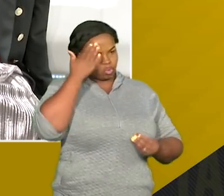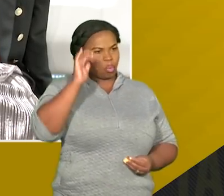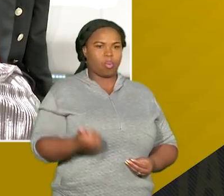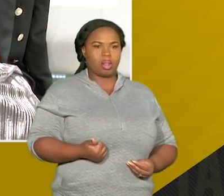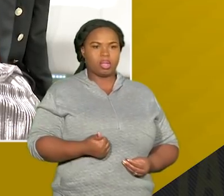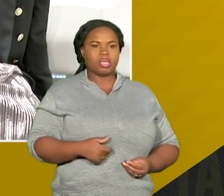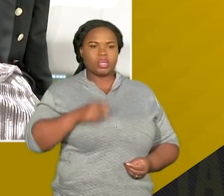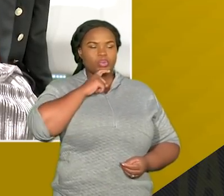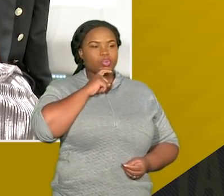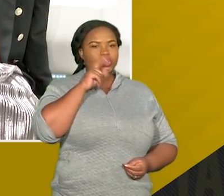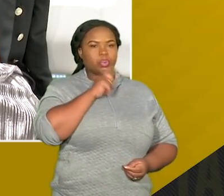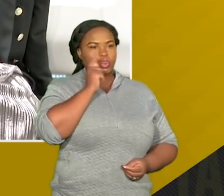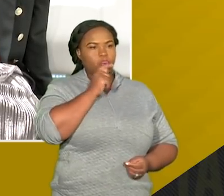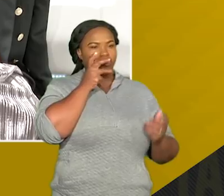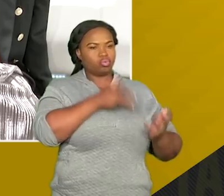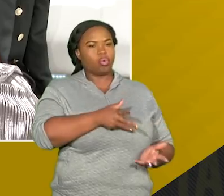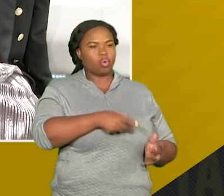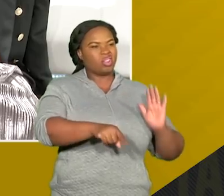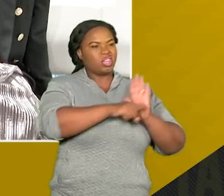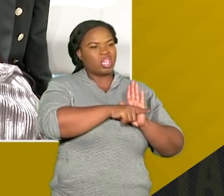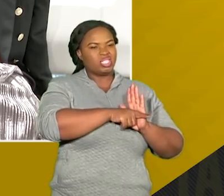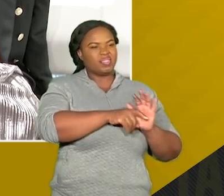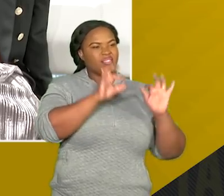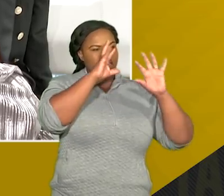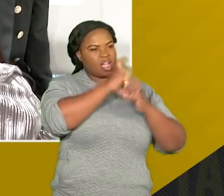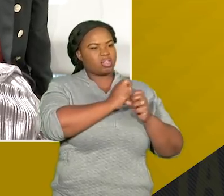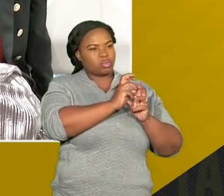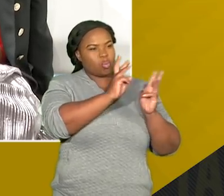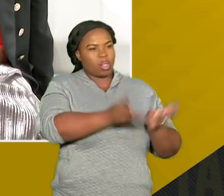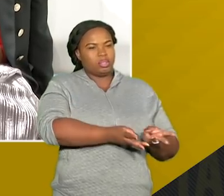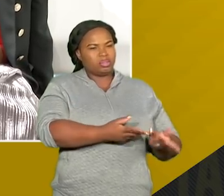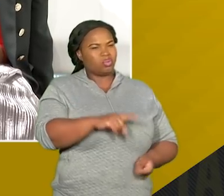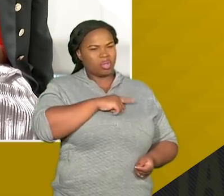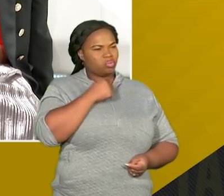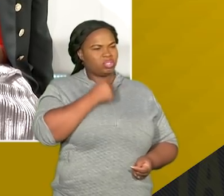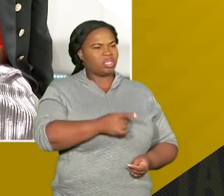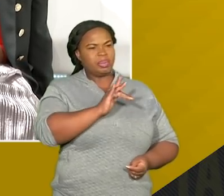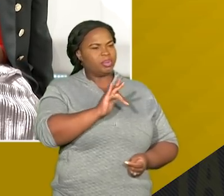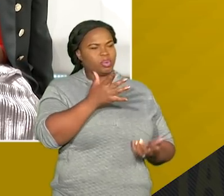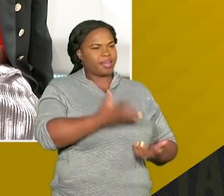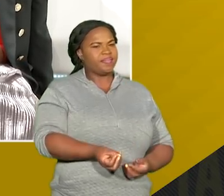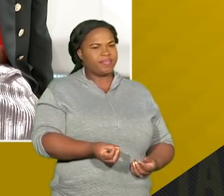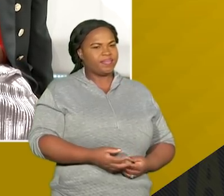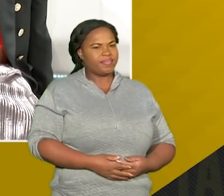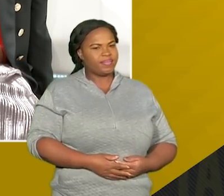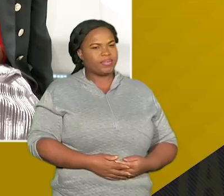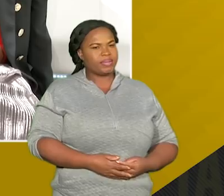vele basebenza ngokuloya nakwenza izinto ezingekho right. How come you saying ukuthi into enga exist because you were saying into njengalokho. So angazi